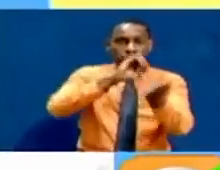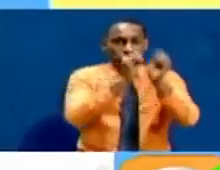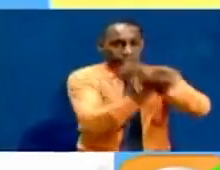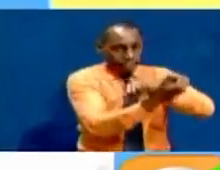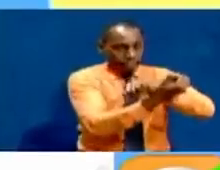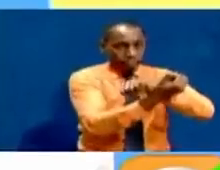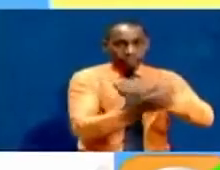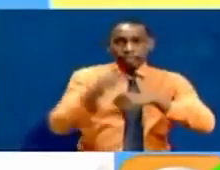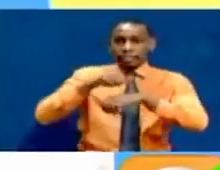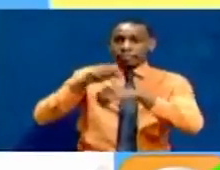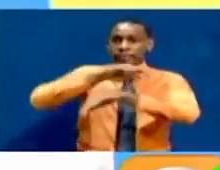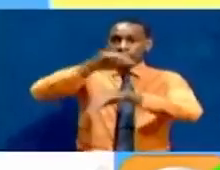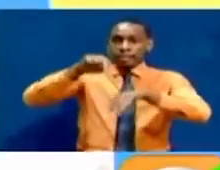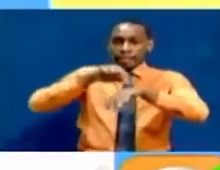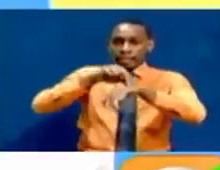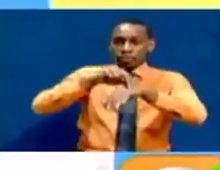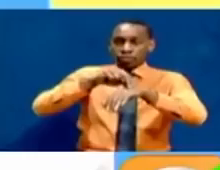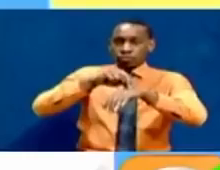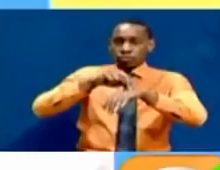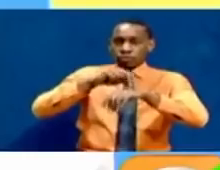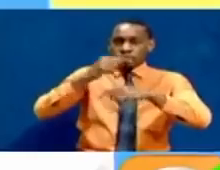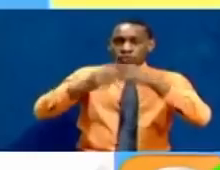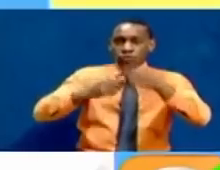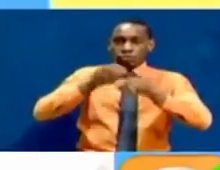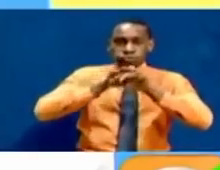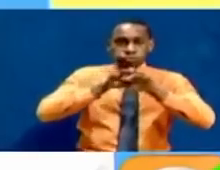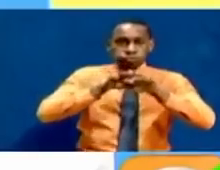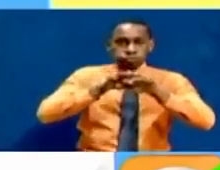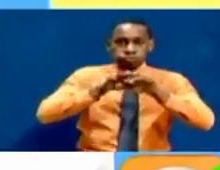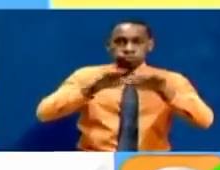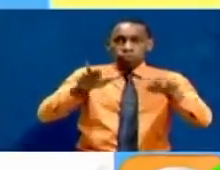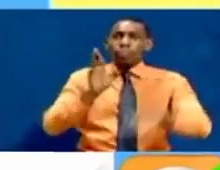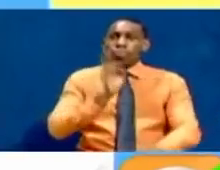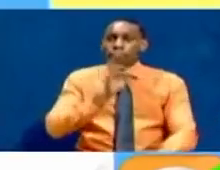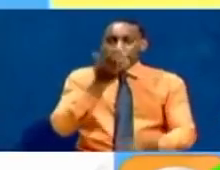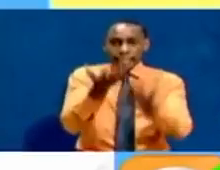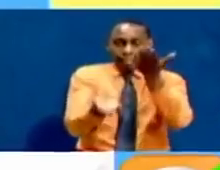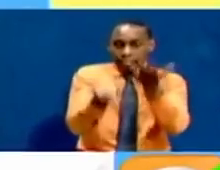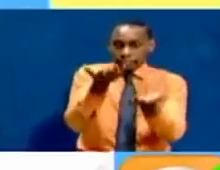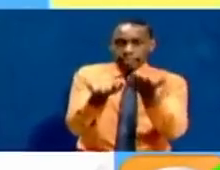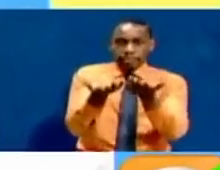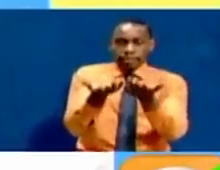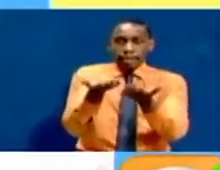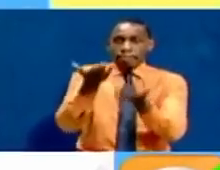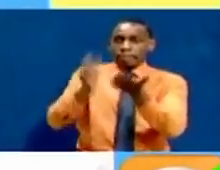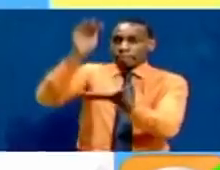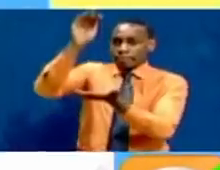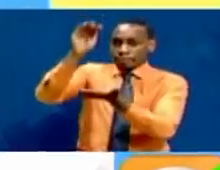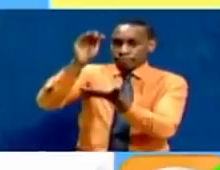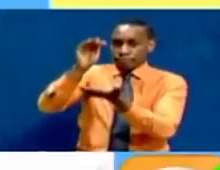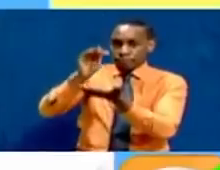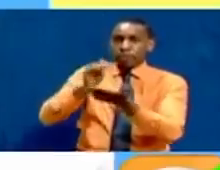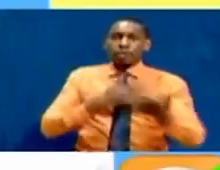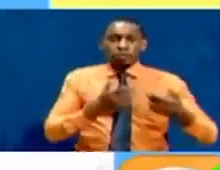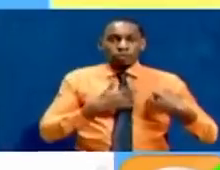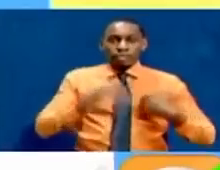changes, as nations escalate upwards in terms of risk assessment or escalate downwards